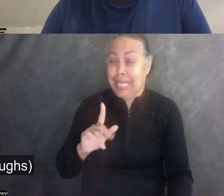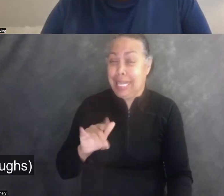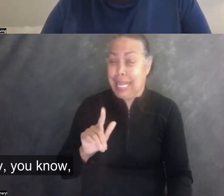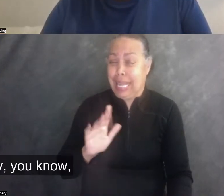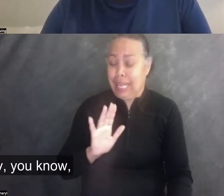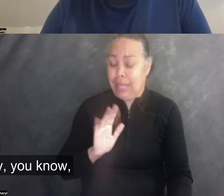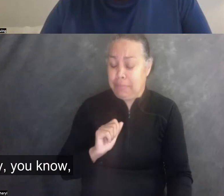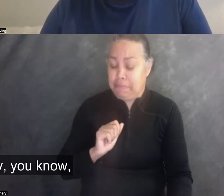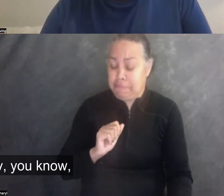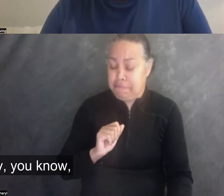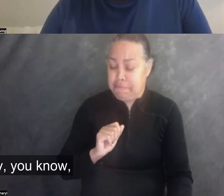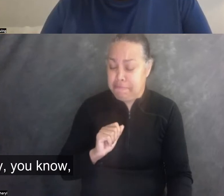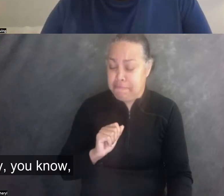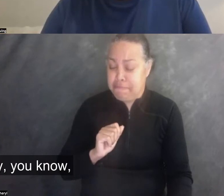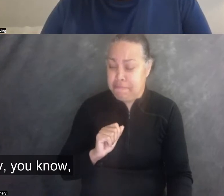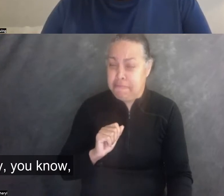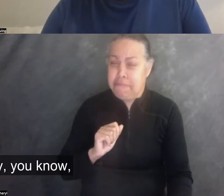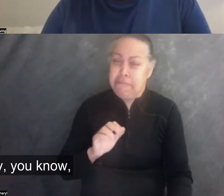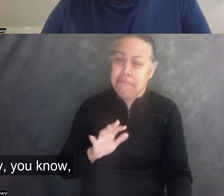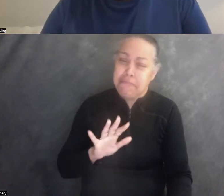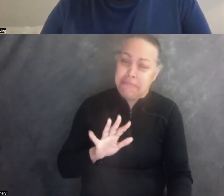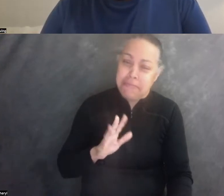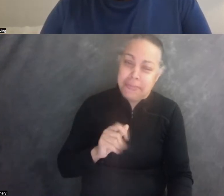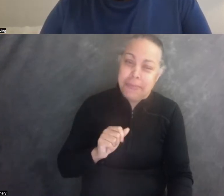Yeah. I mean, in a way,